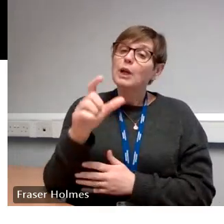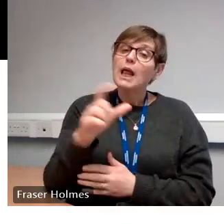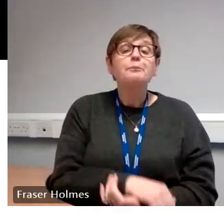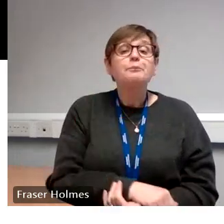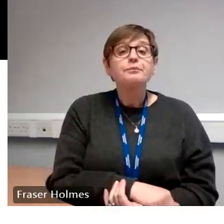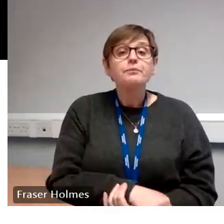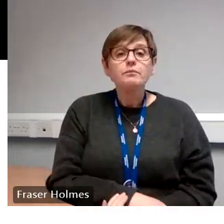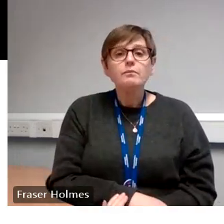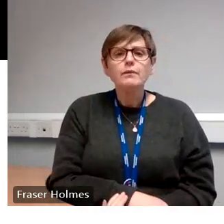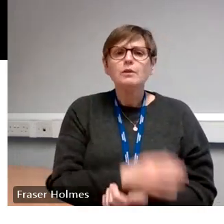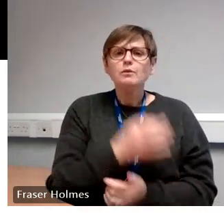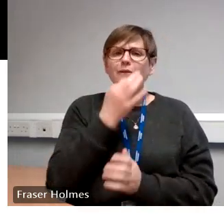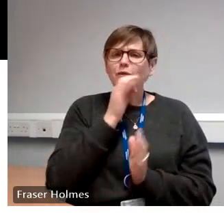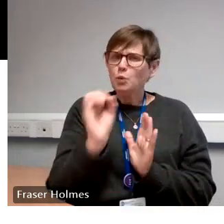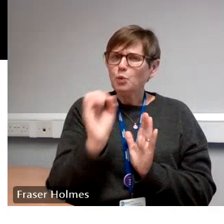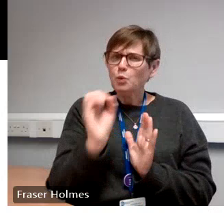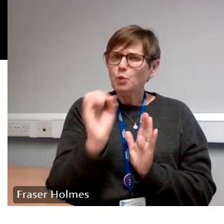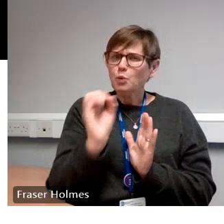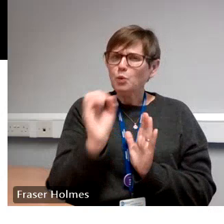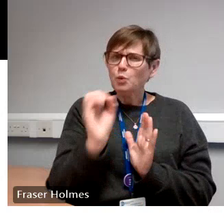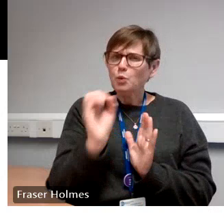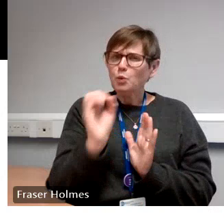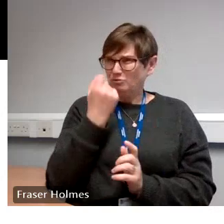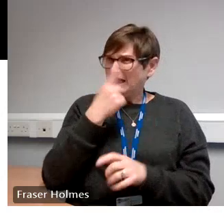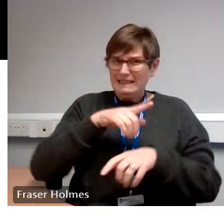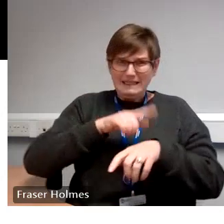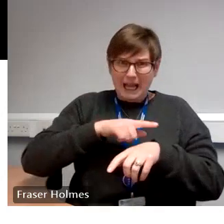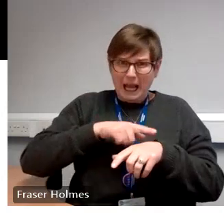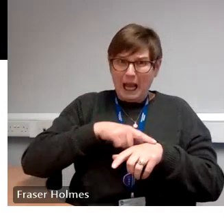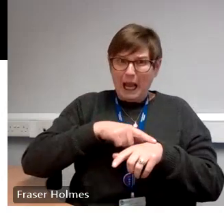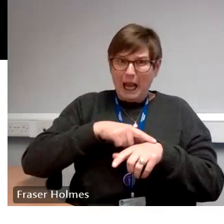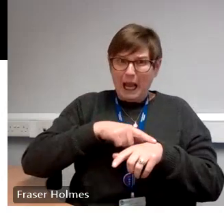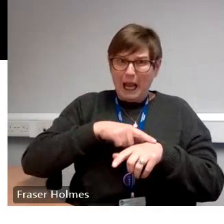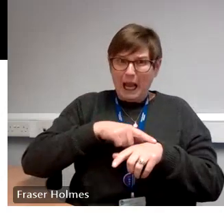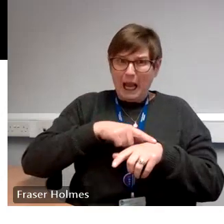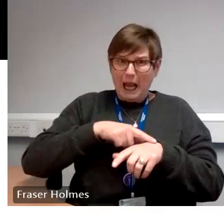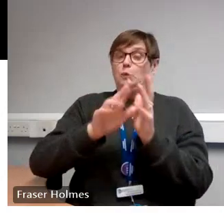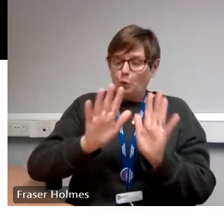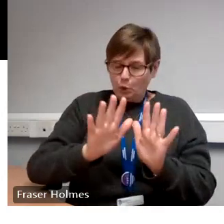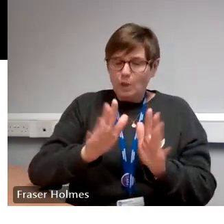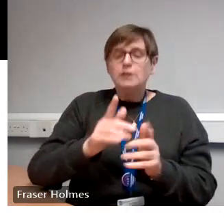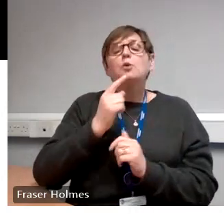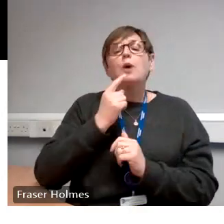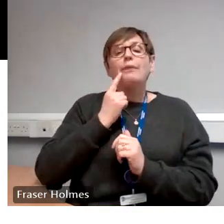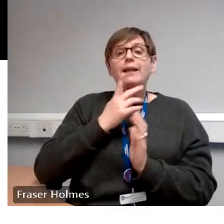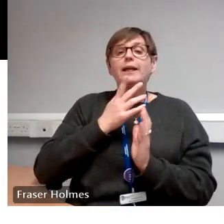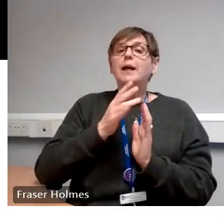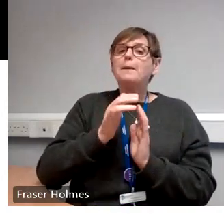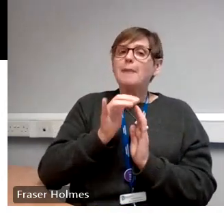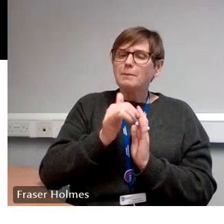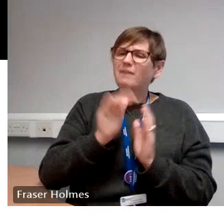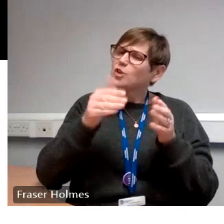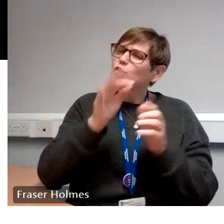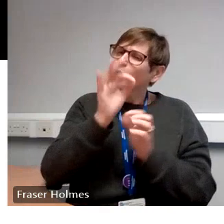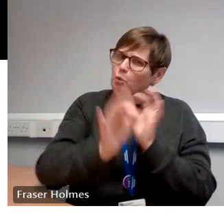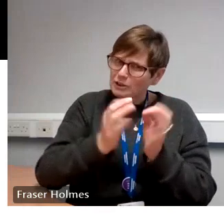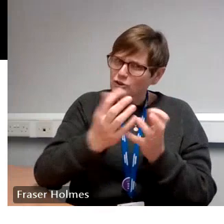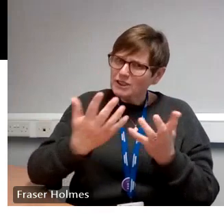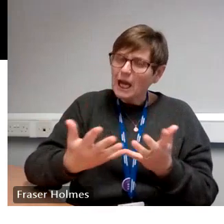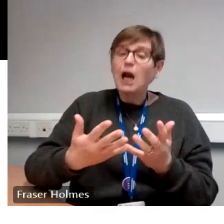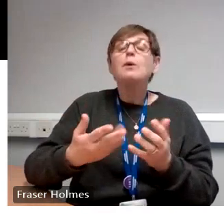so we've got a couple of Slidos at the end, but I'm conscious that we are running out of time. So I think we maybe focus on the questions, and if we've got time at